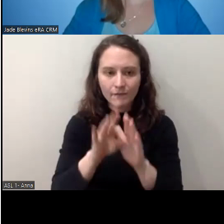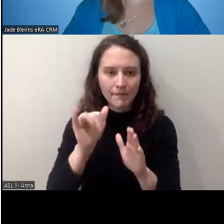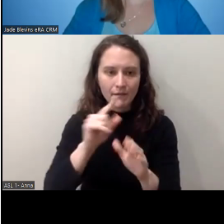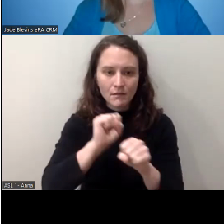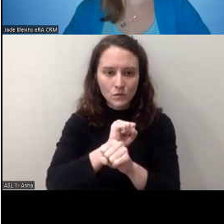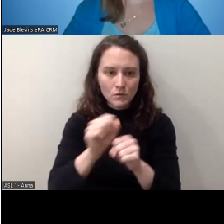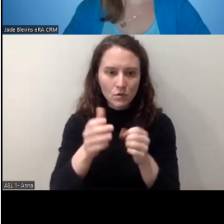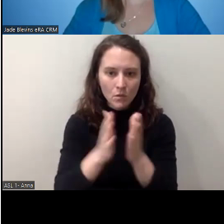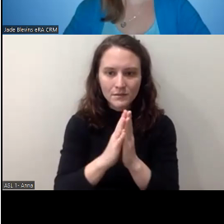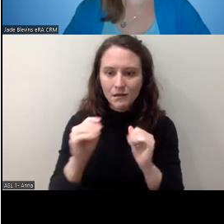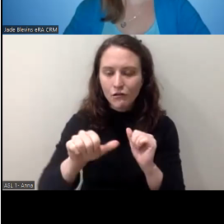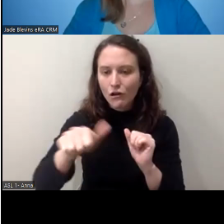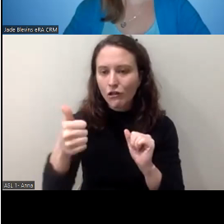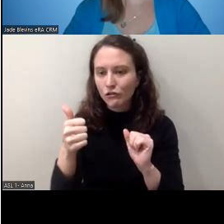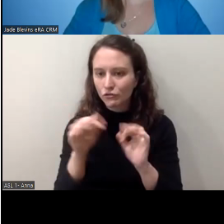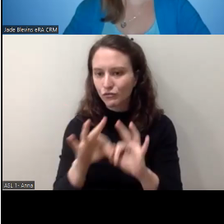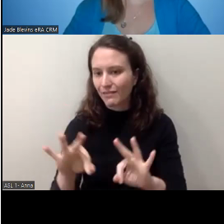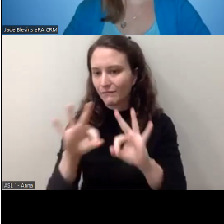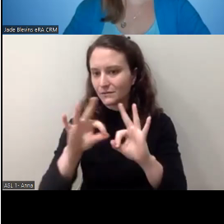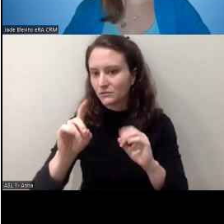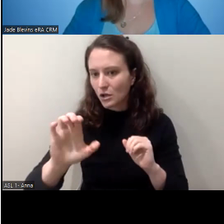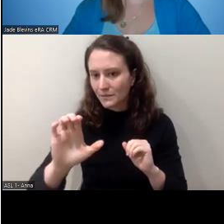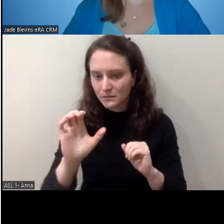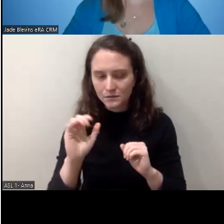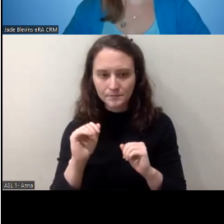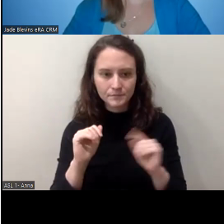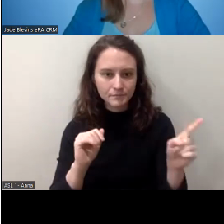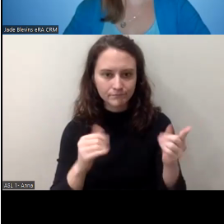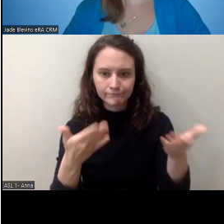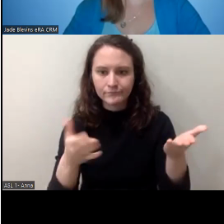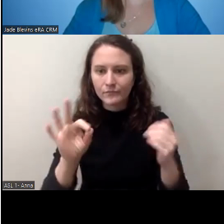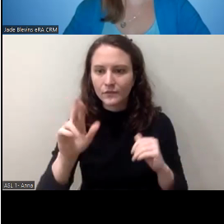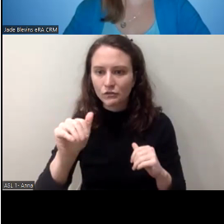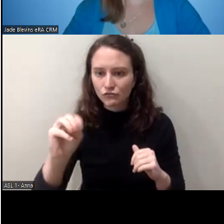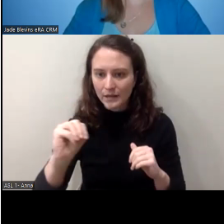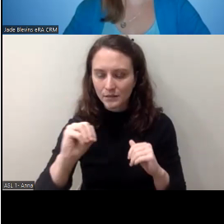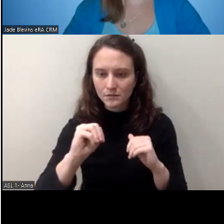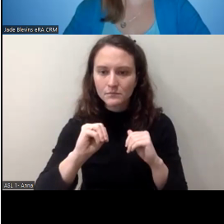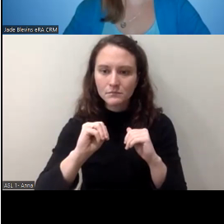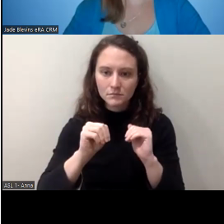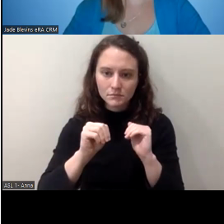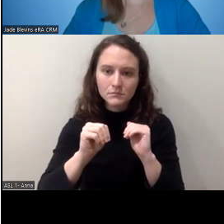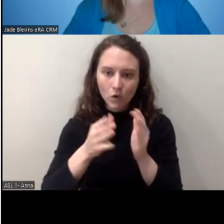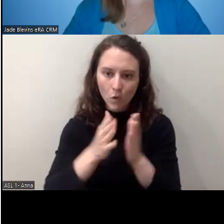and other relevant documents section. So here's the FRAM request that they have.